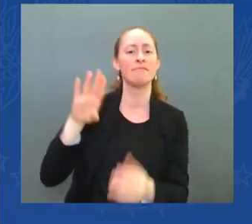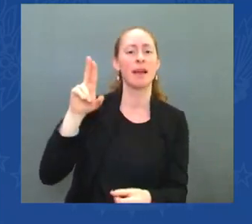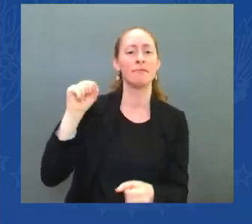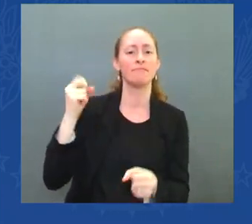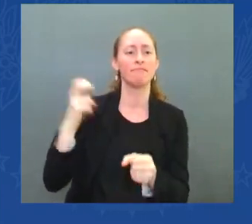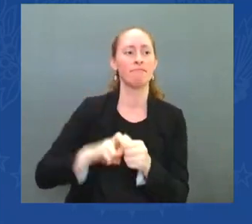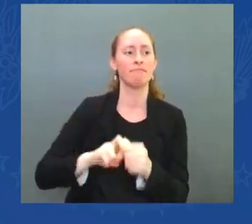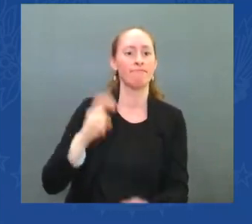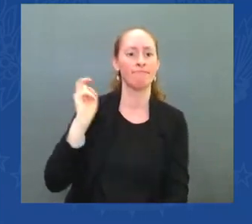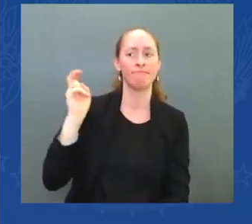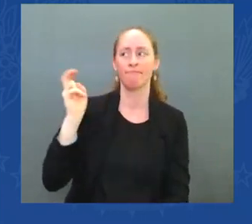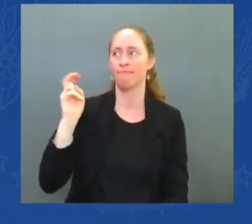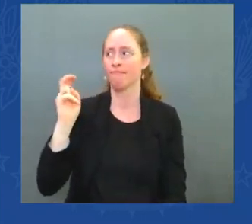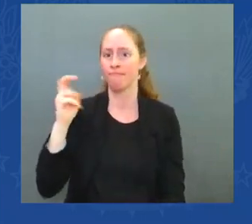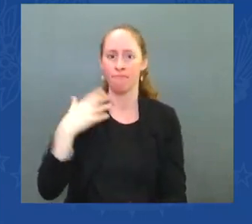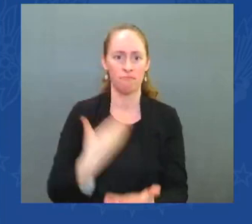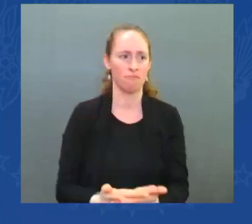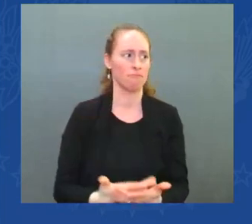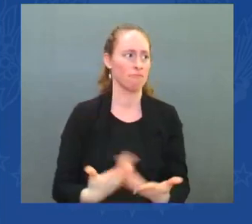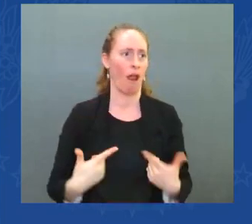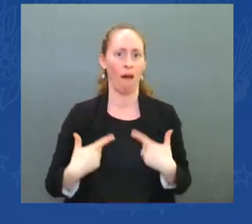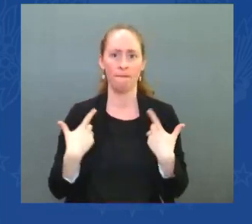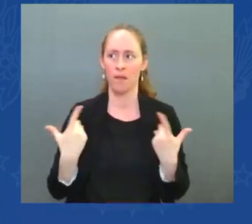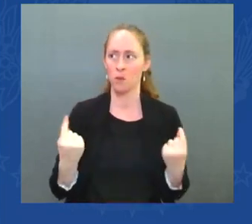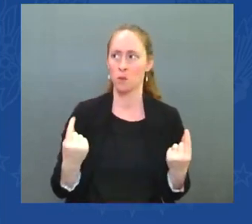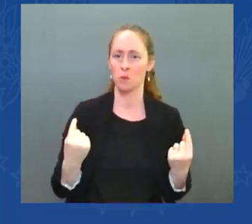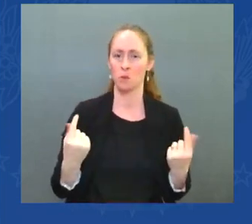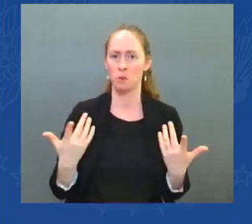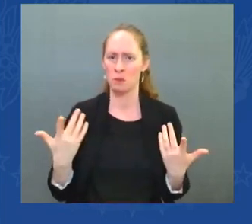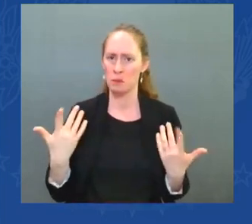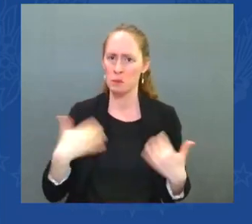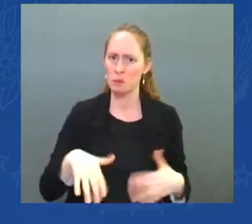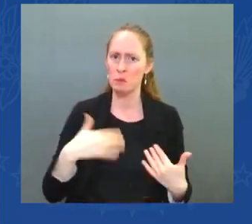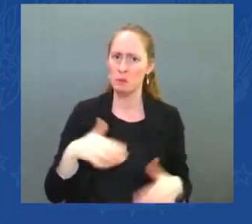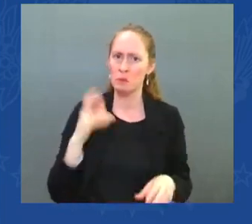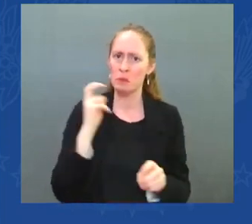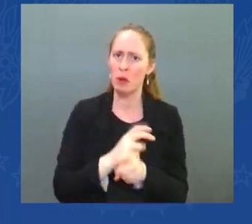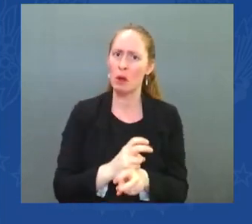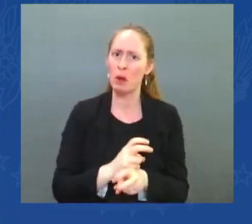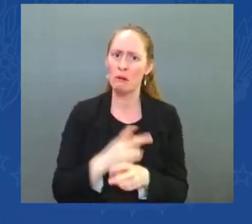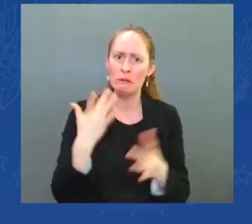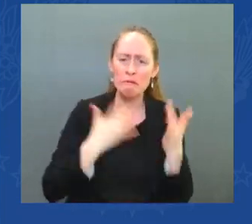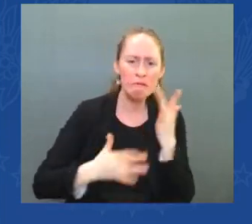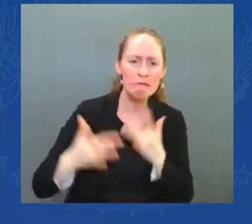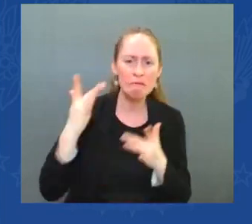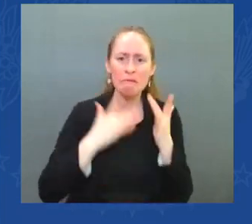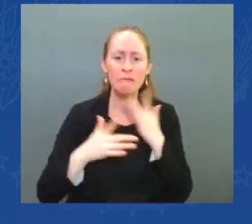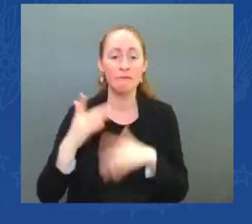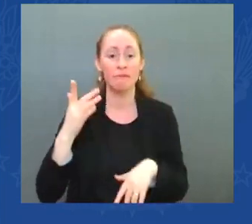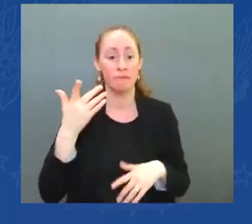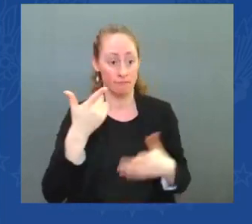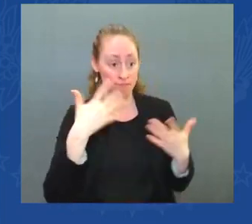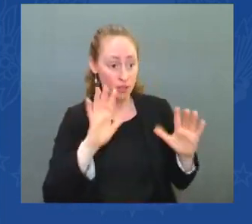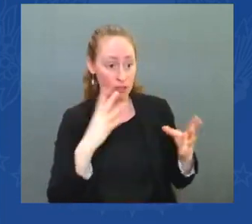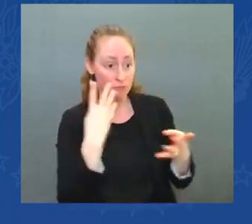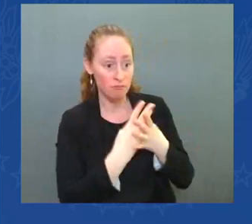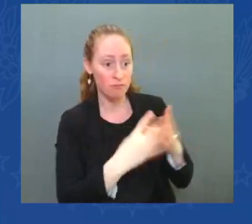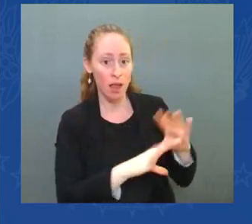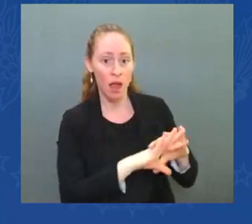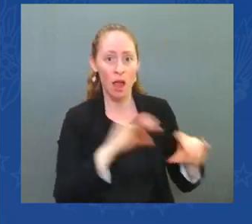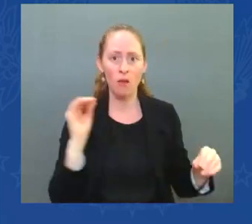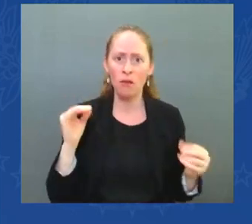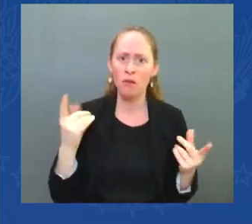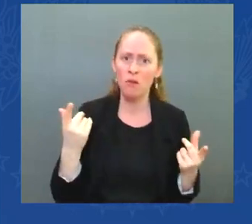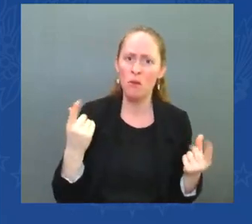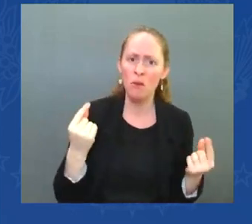you qualify for Pell Grants, you qualify for housing, you qualify for food, you qualify to get back into the community. Give them a